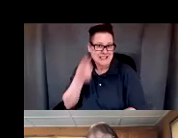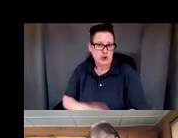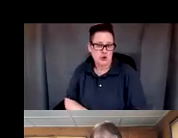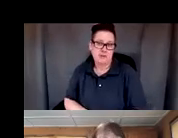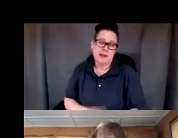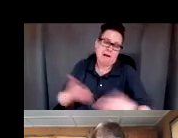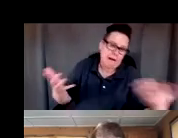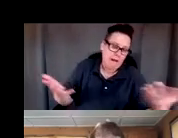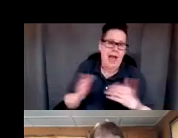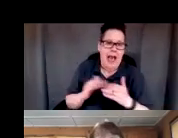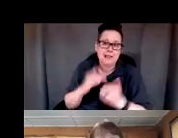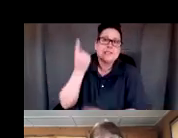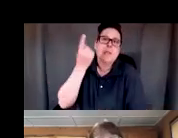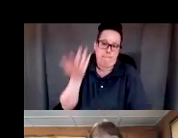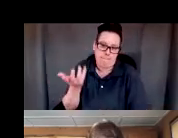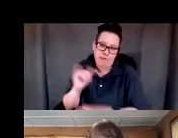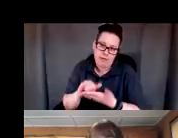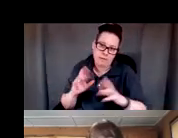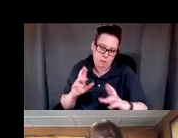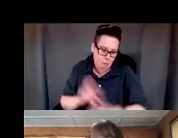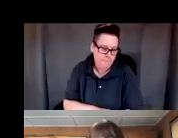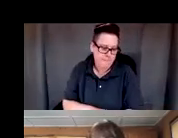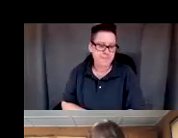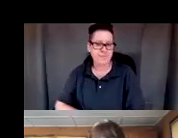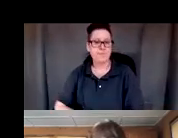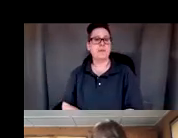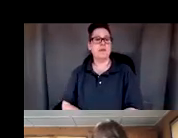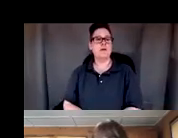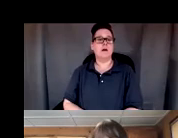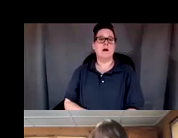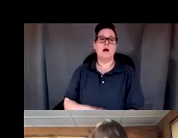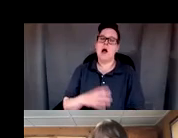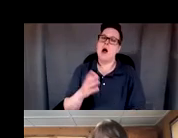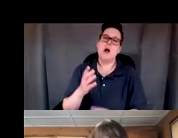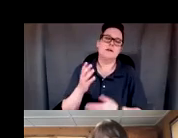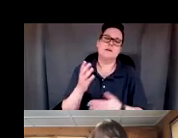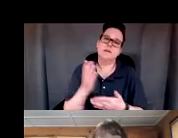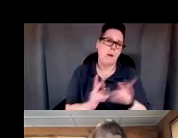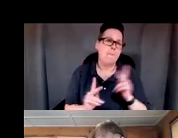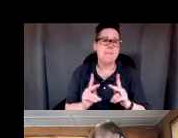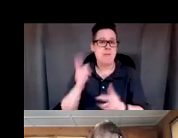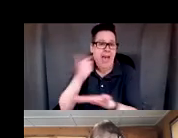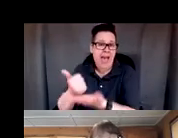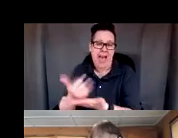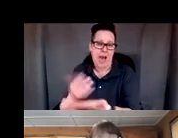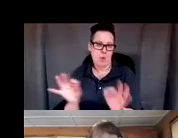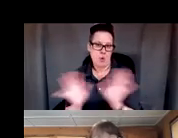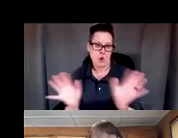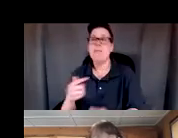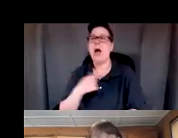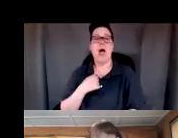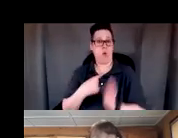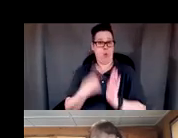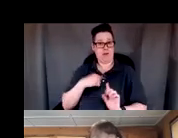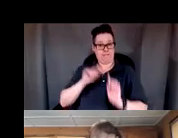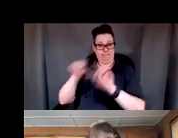at least they're going to do something. That's our hope. There are people who have done things that are totally, totally useless. I showed up on a scene one time